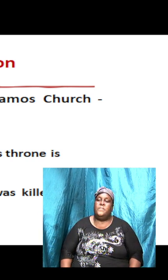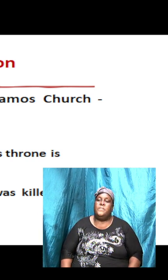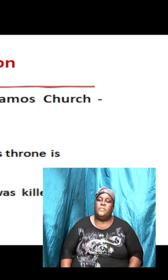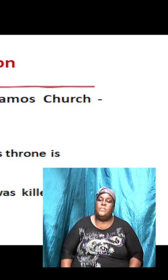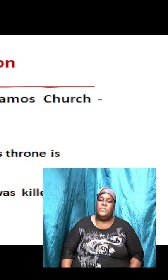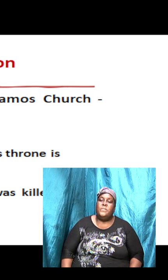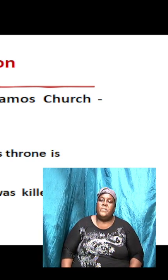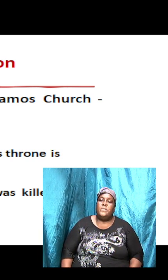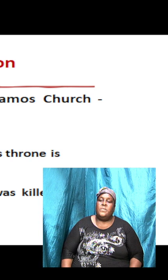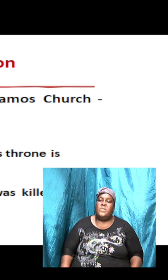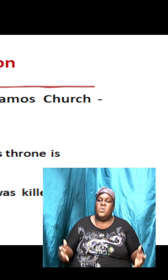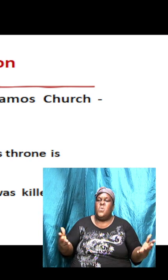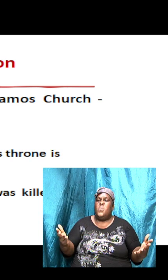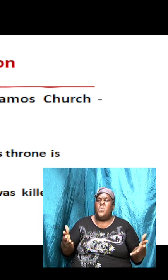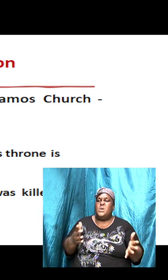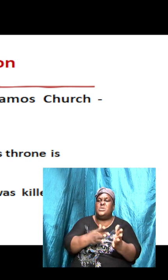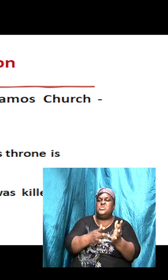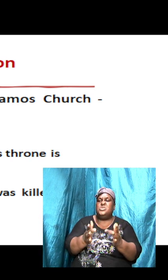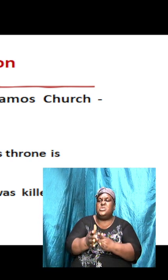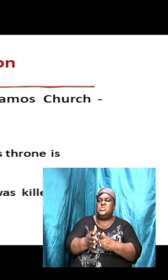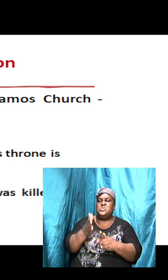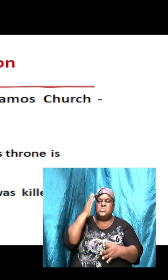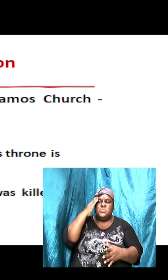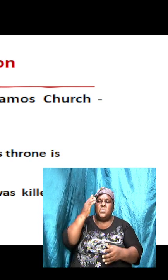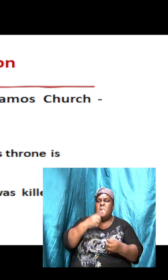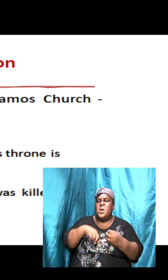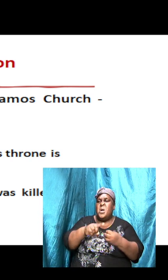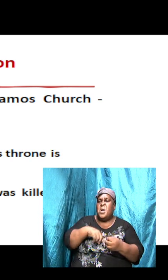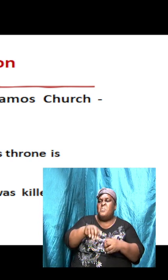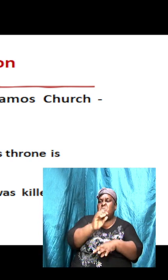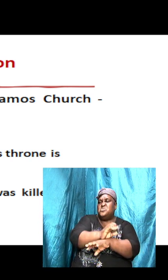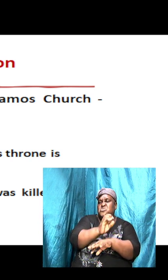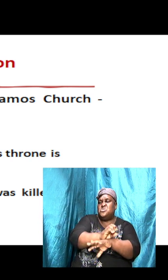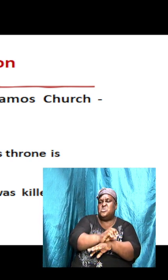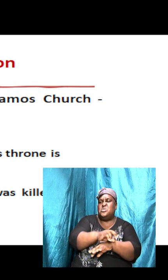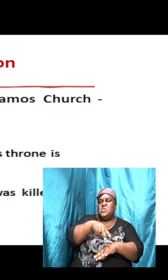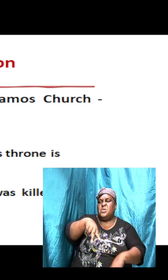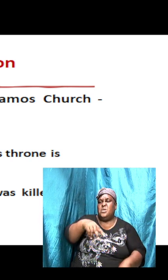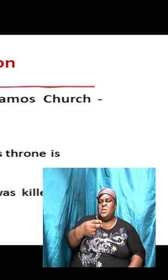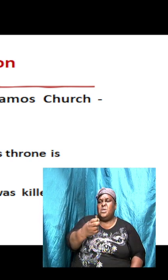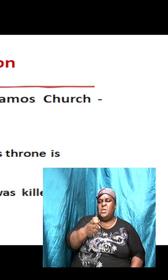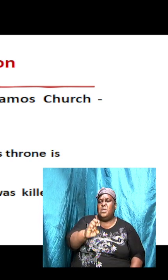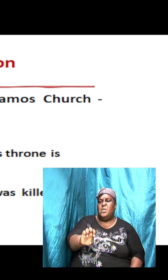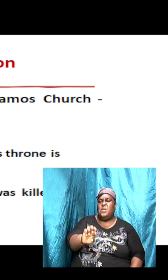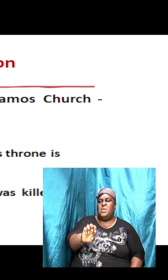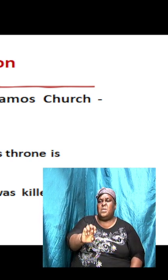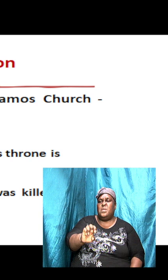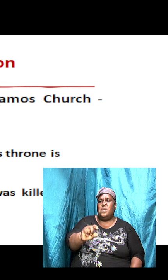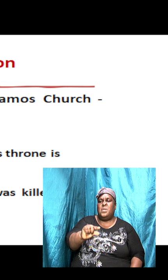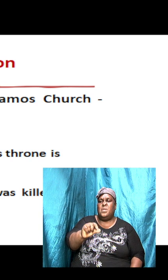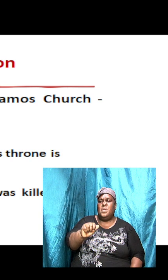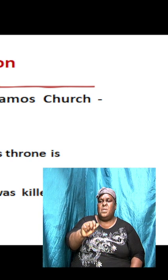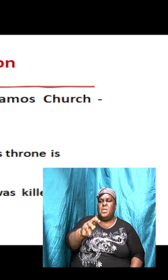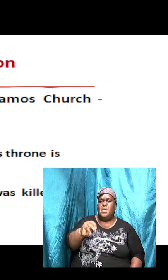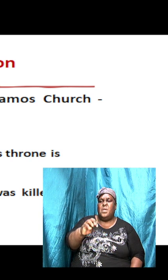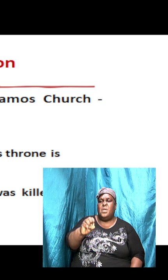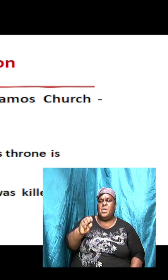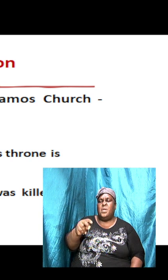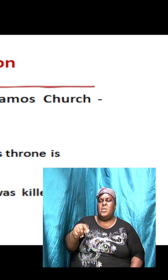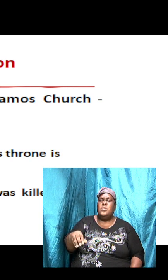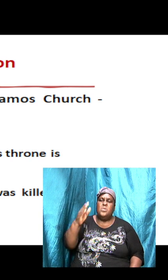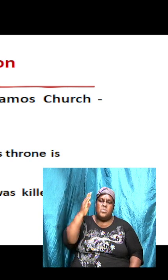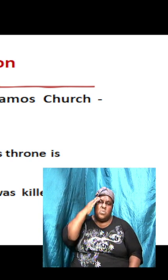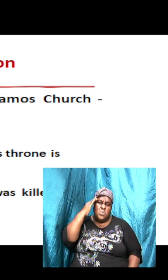so we see, what does Jesus know about the church at Pergamos? Amen. He knows their